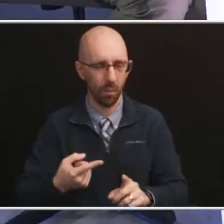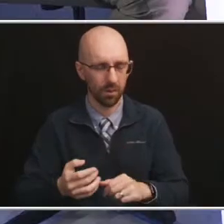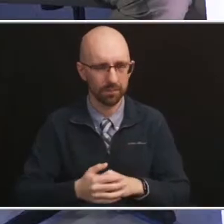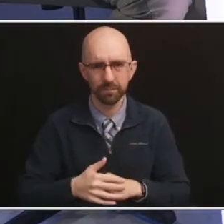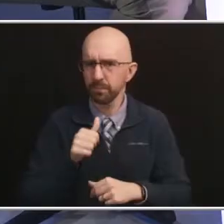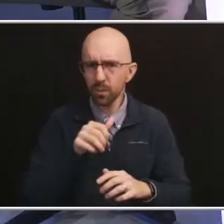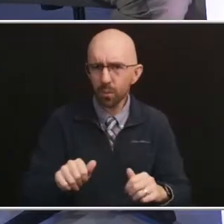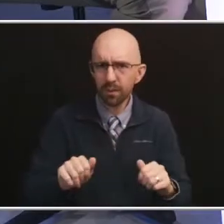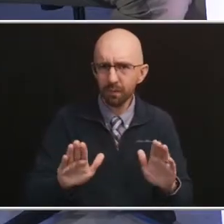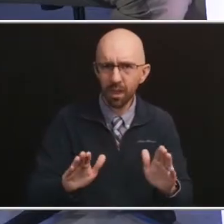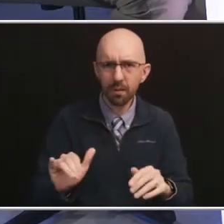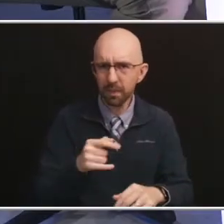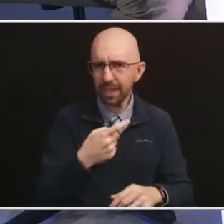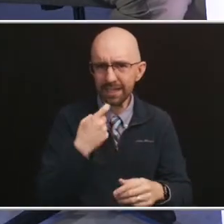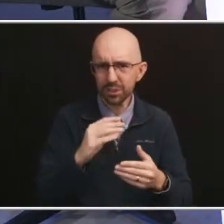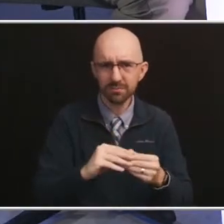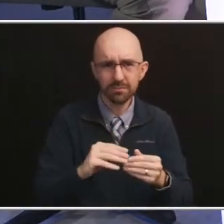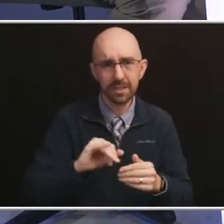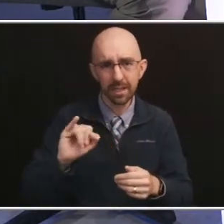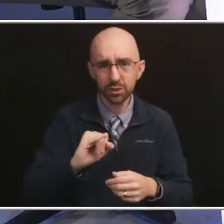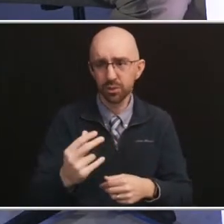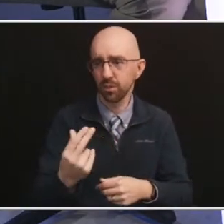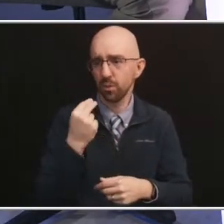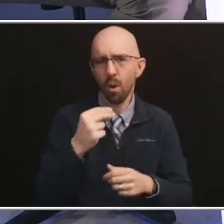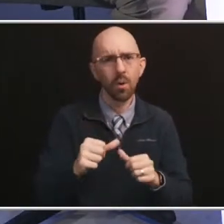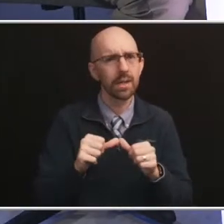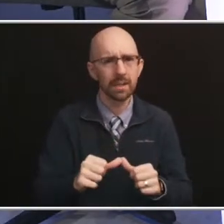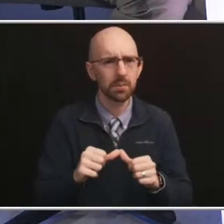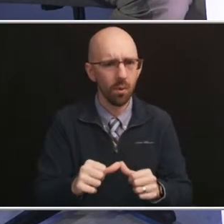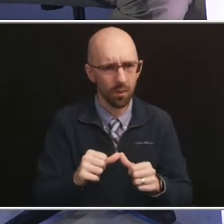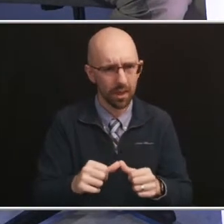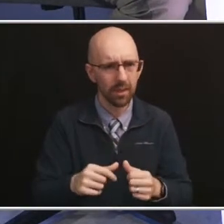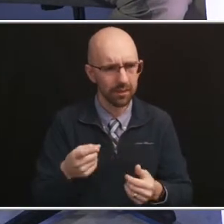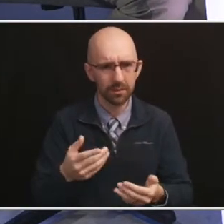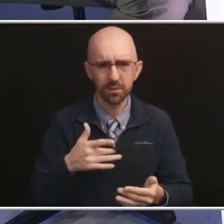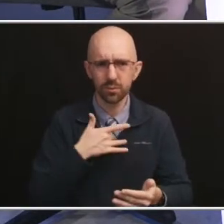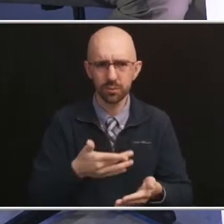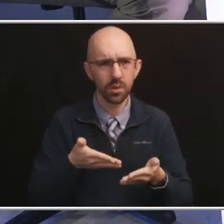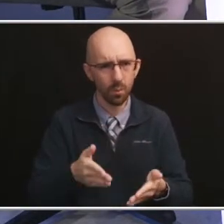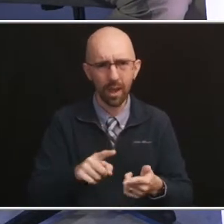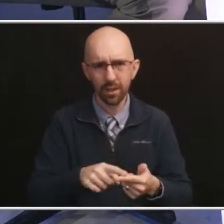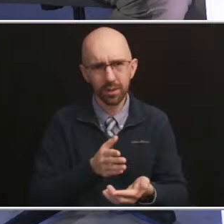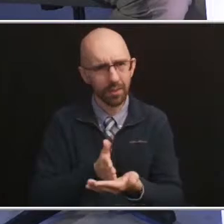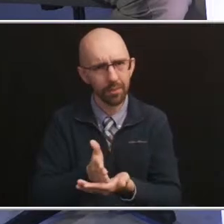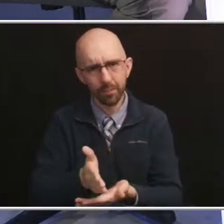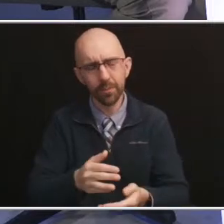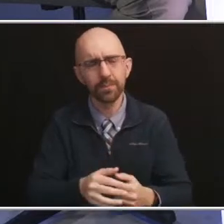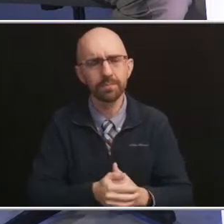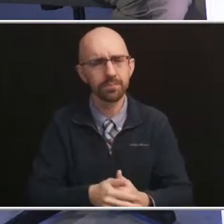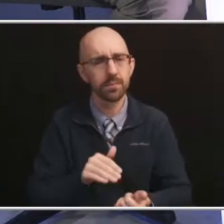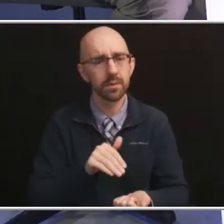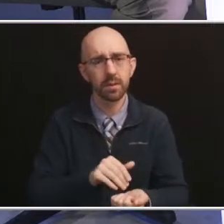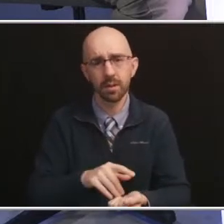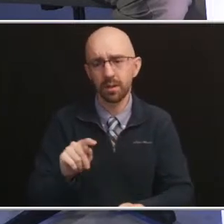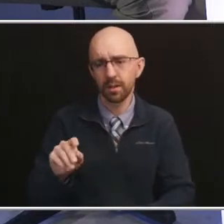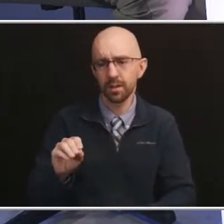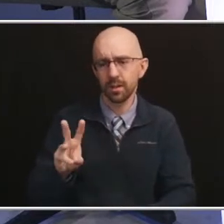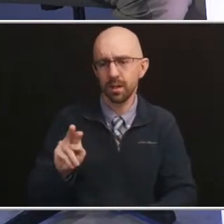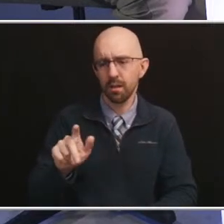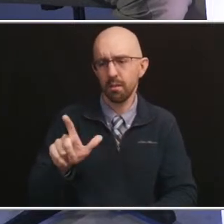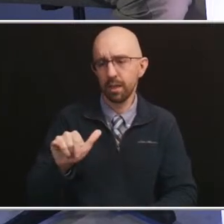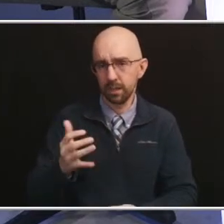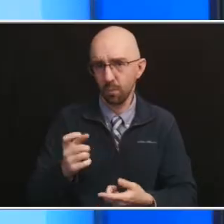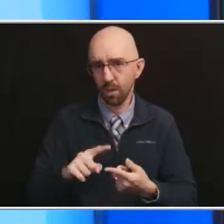As Brett was Exactly. saying, if insurance says no, keep pushing. There's usually a way through. Dr. Townley, what do you want our viewers to know?